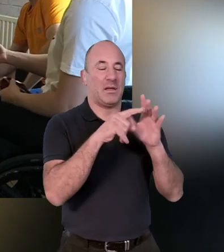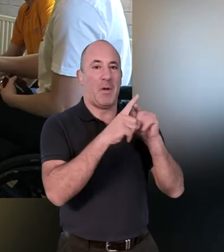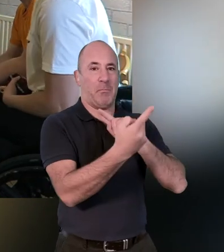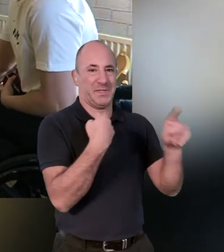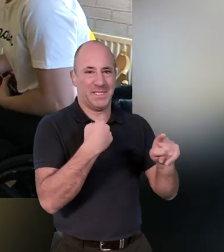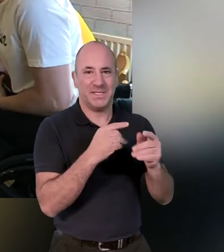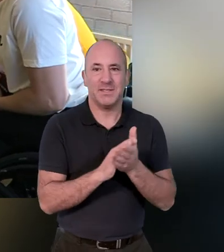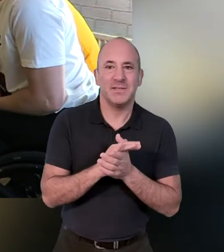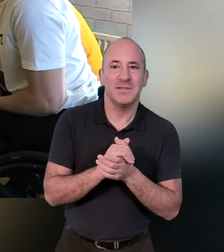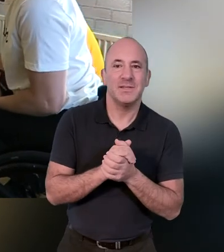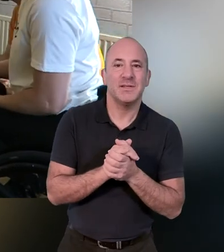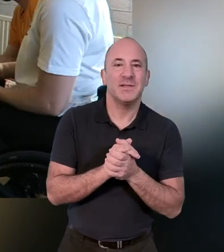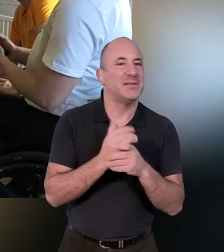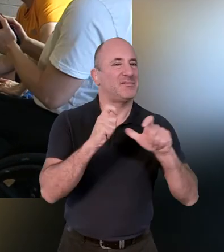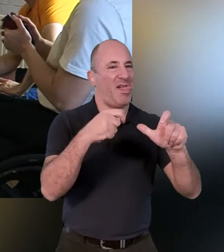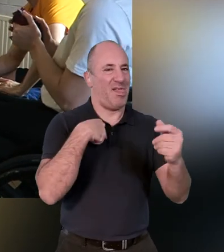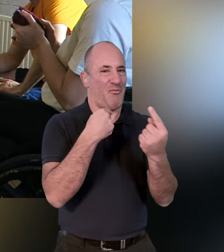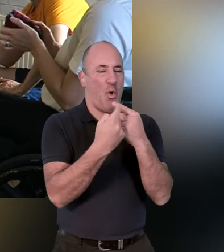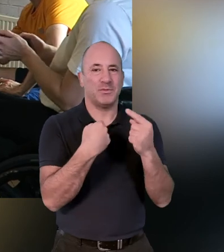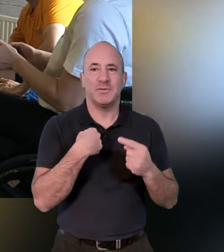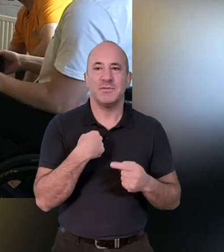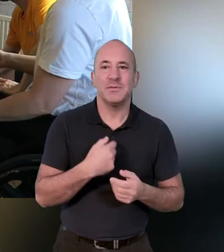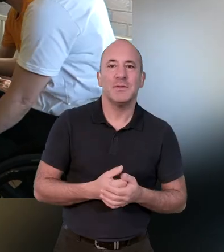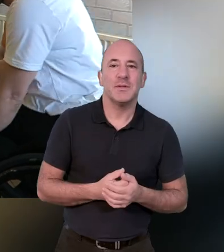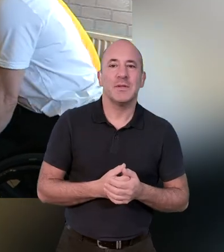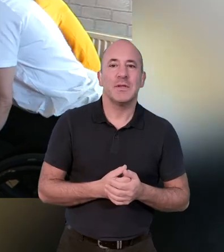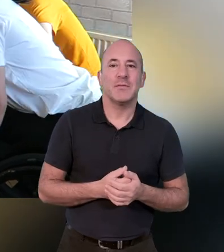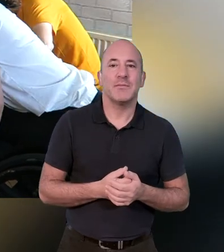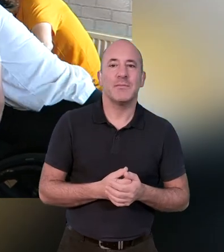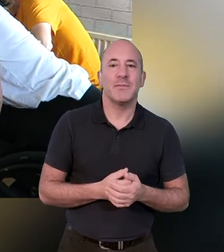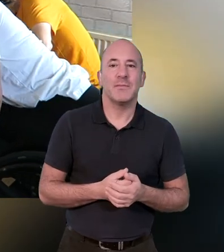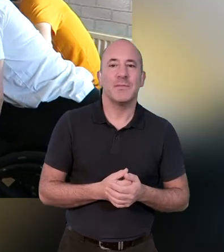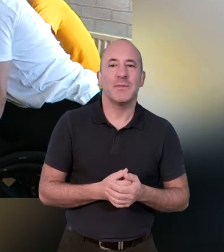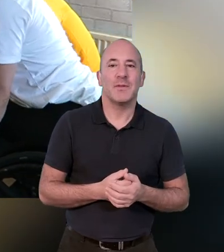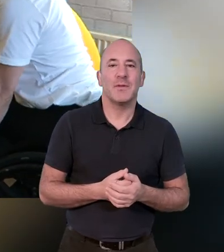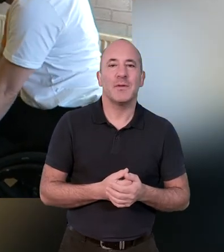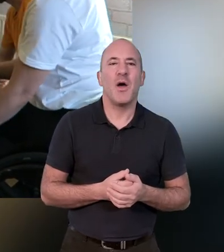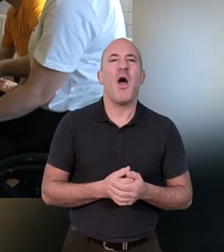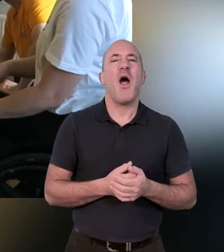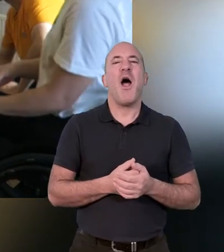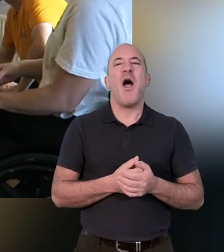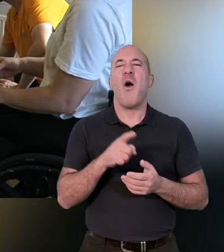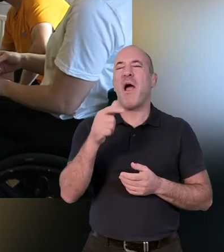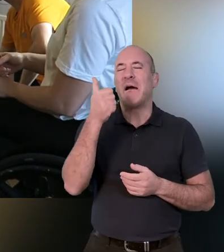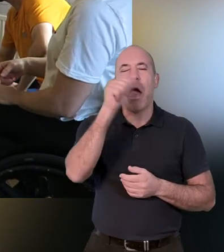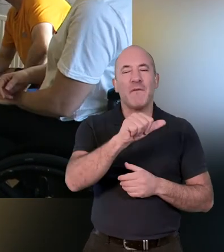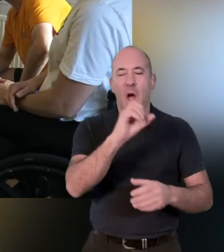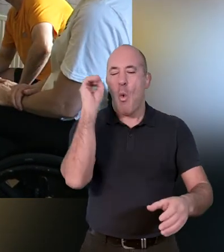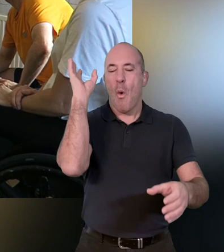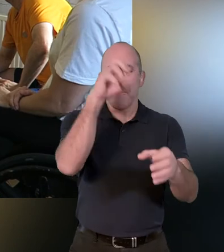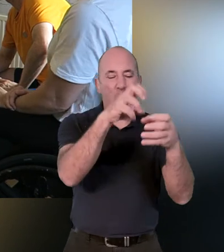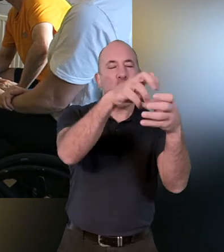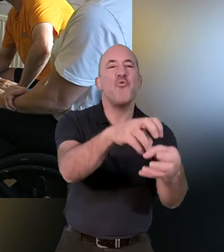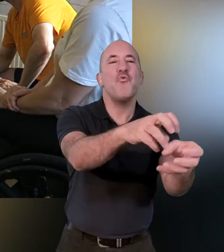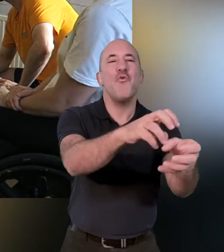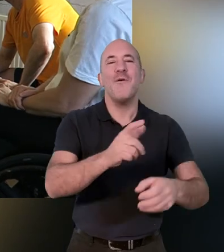Oh, okay, so now Sam's gonna try and beat me. Oh. I'm still closest, so Sam goes again. Ah,